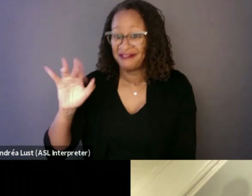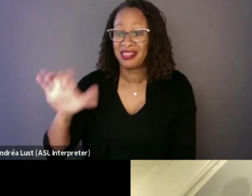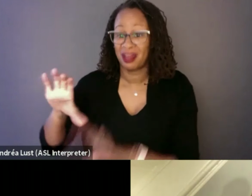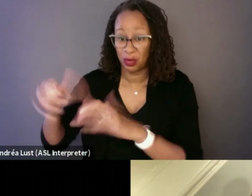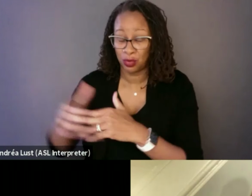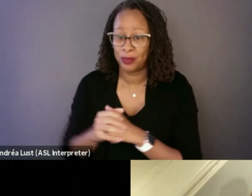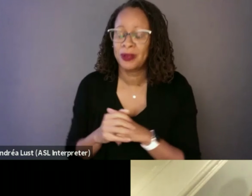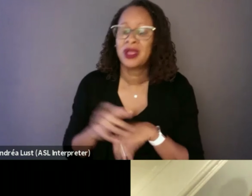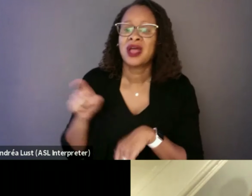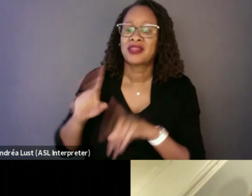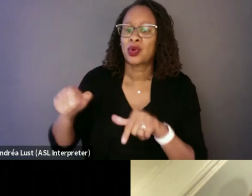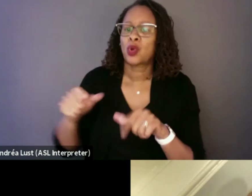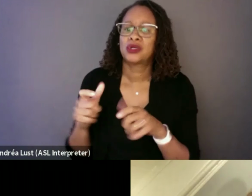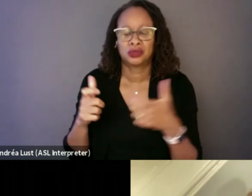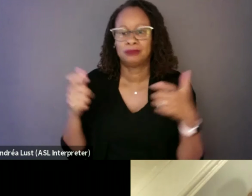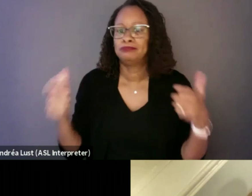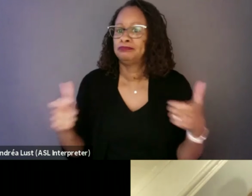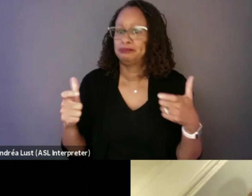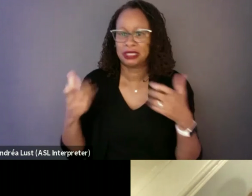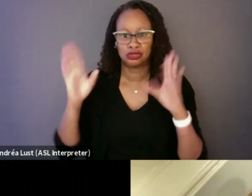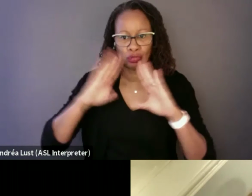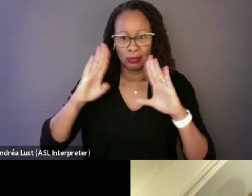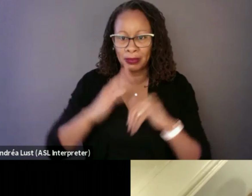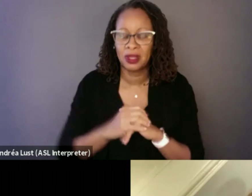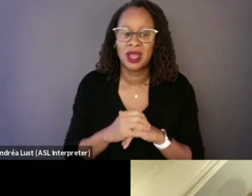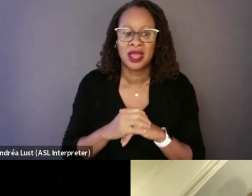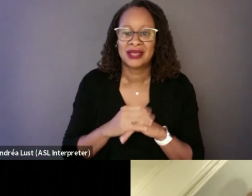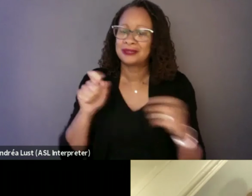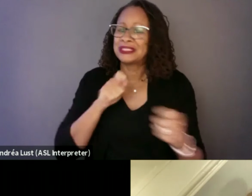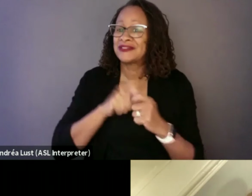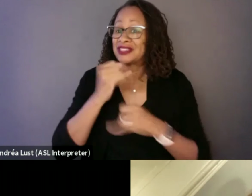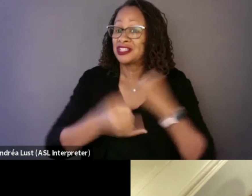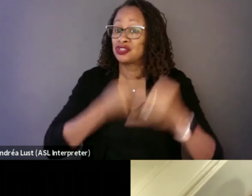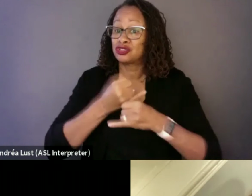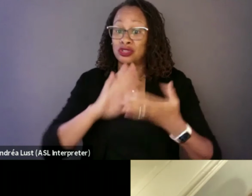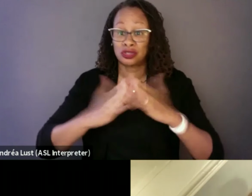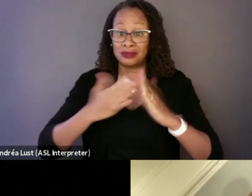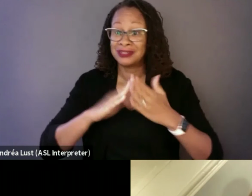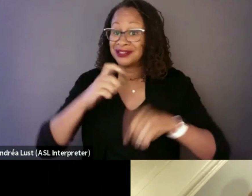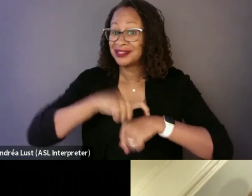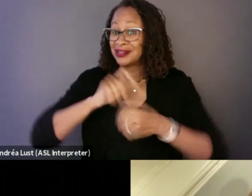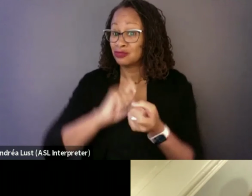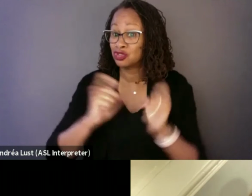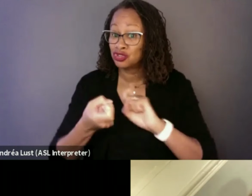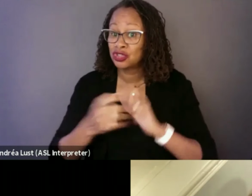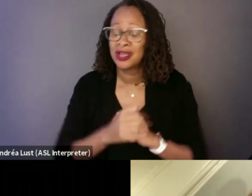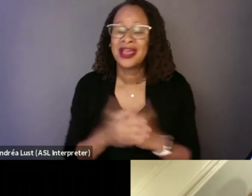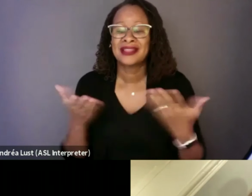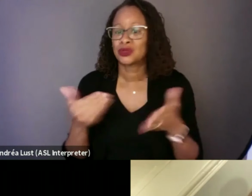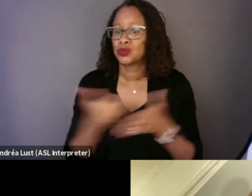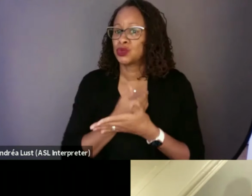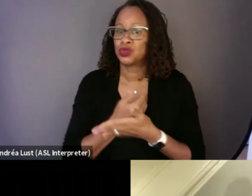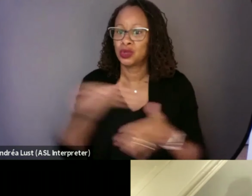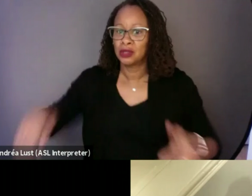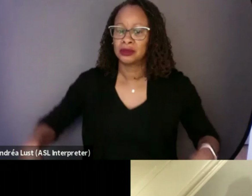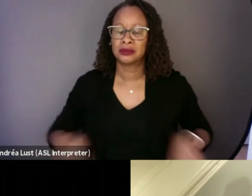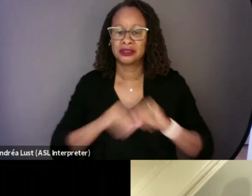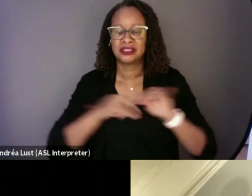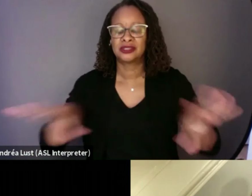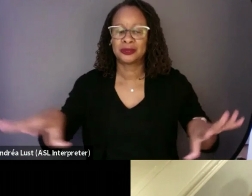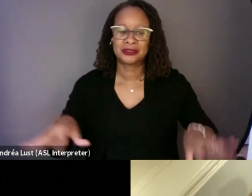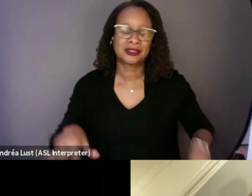were going to very great lengths to show to especially the international community that times had changed, that this was a new dispensation, that